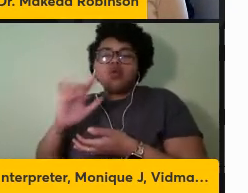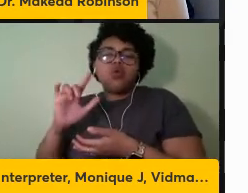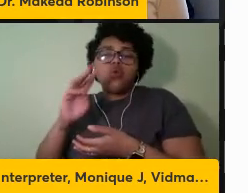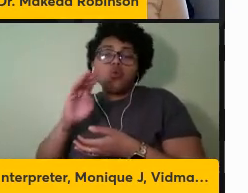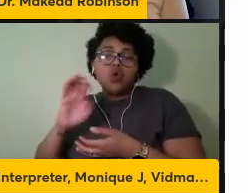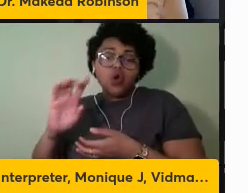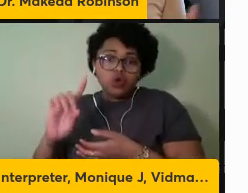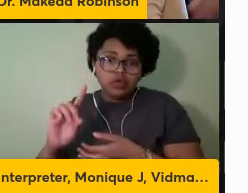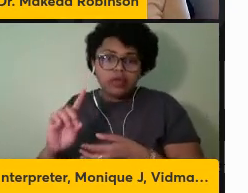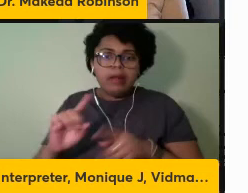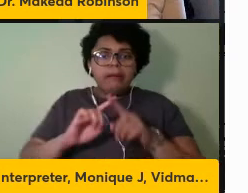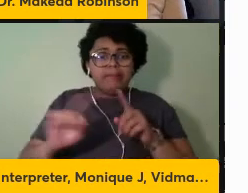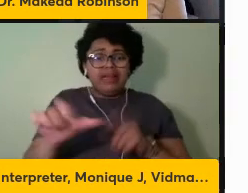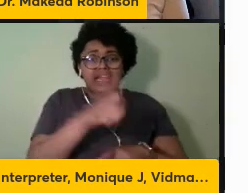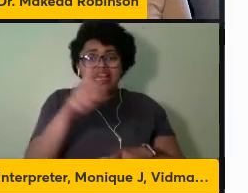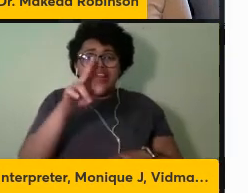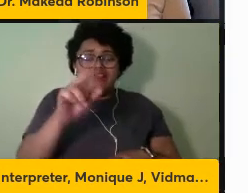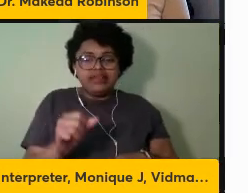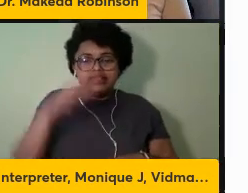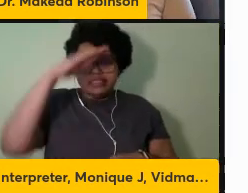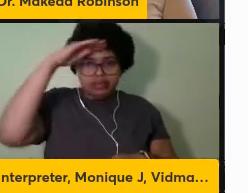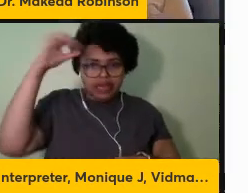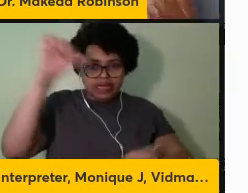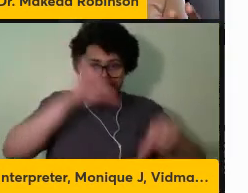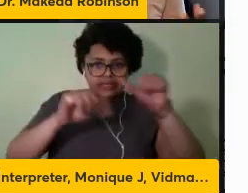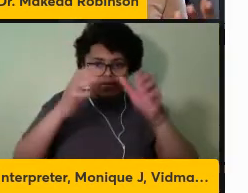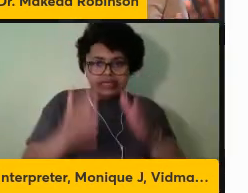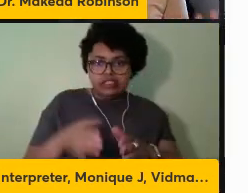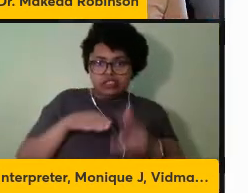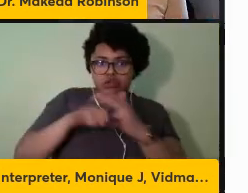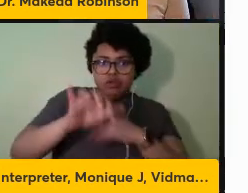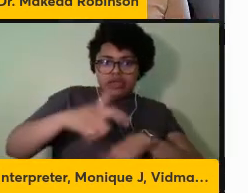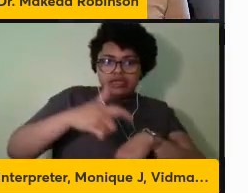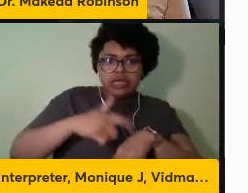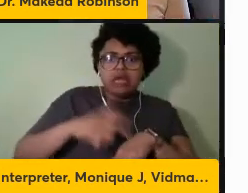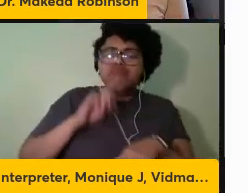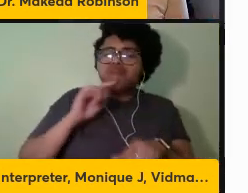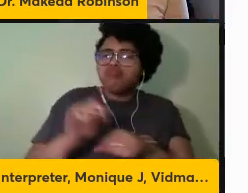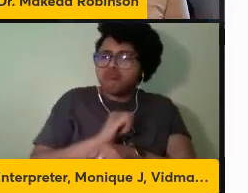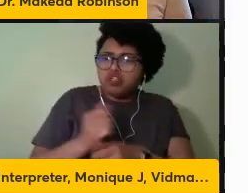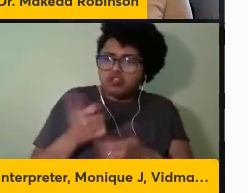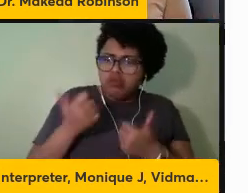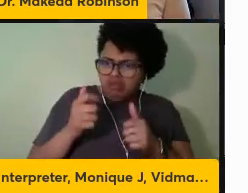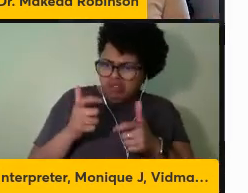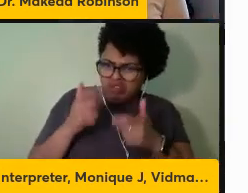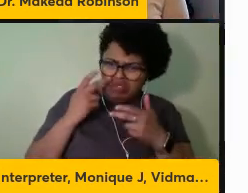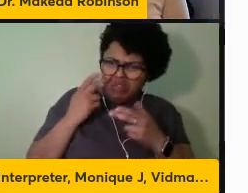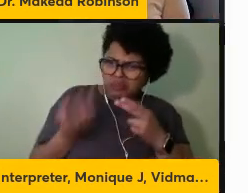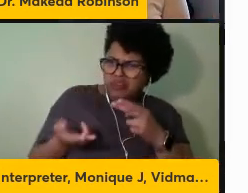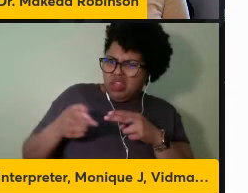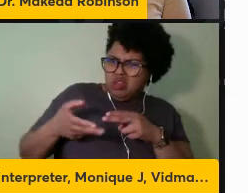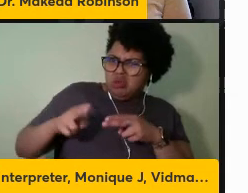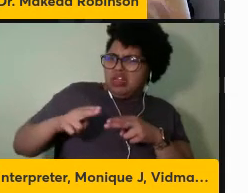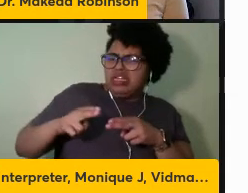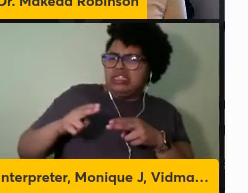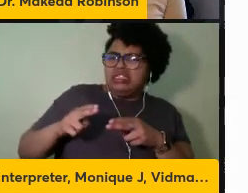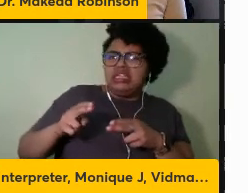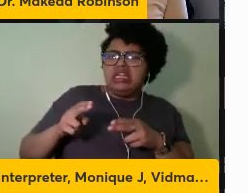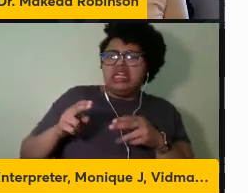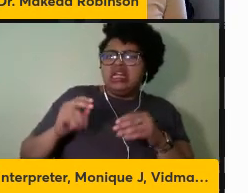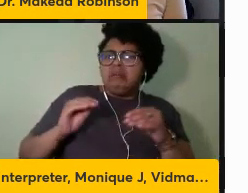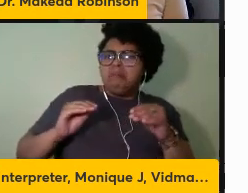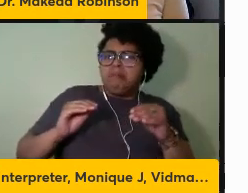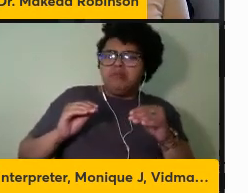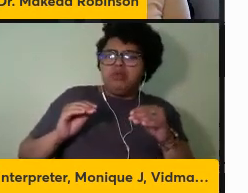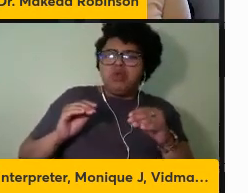that time, seeing, as Devon mentioned, the sort of increase in morbidity and mortality rates from COVID-19 in Black and